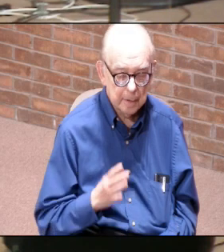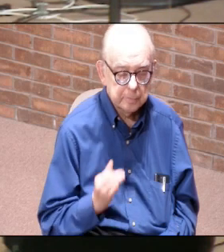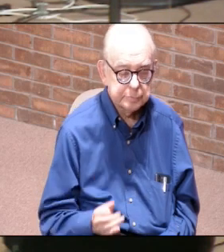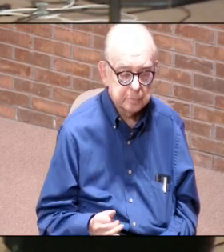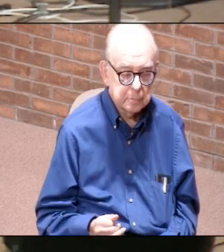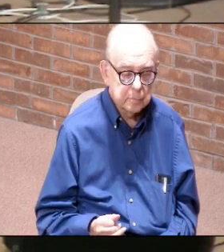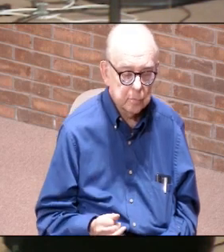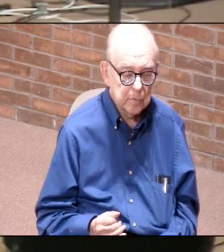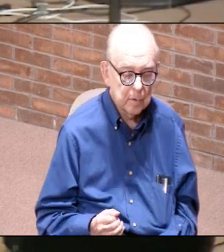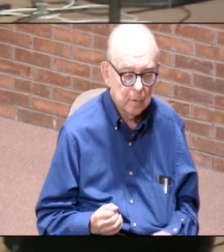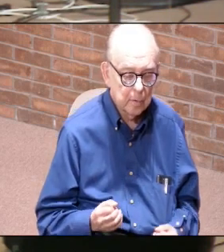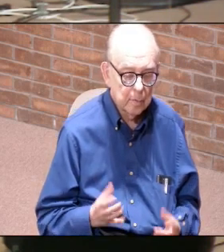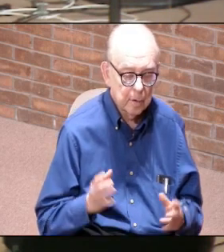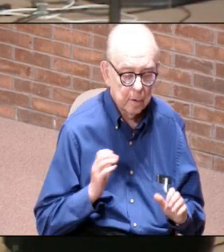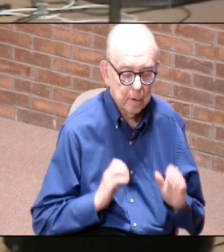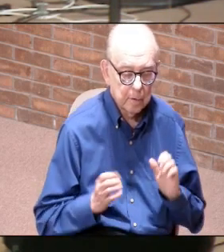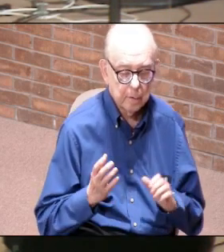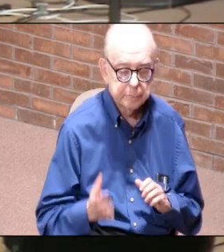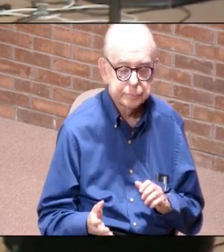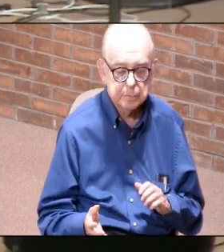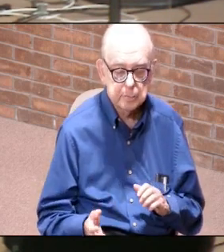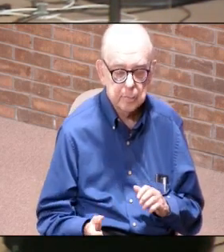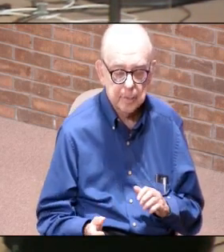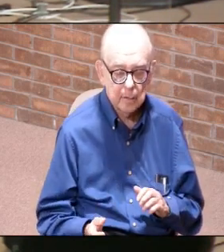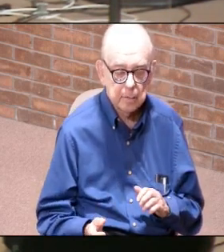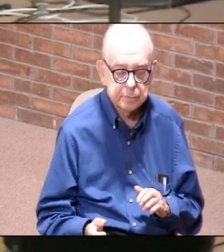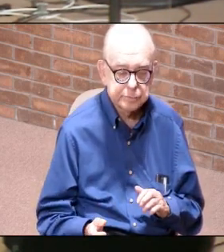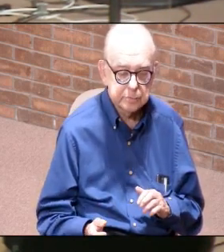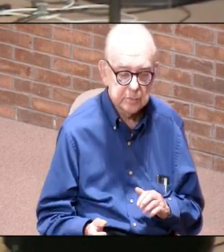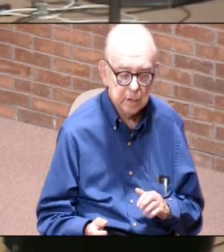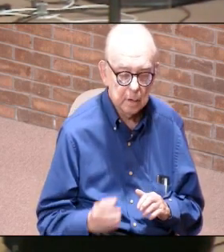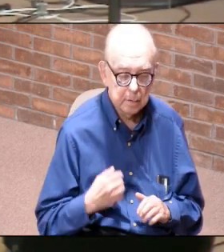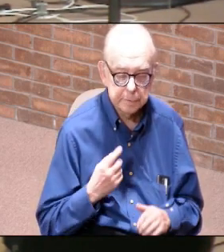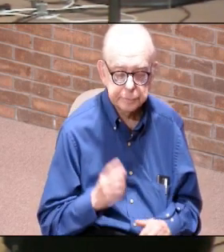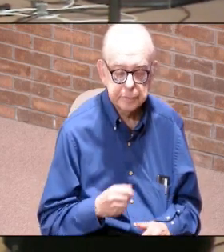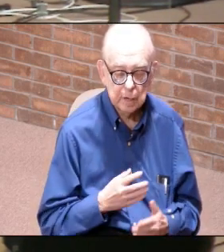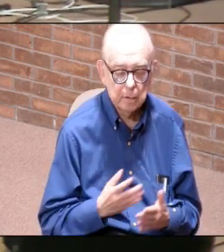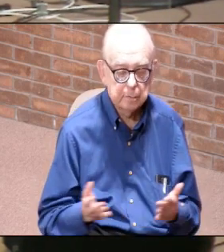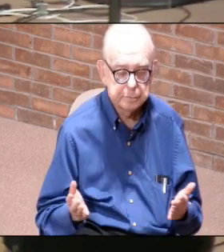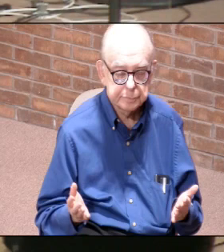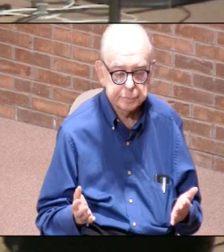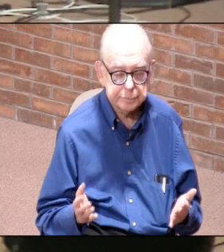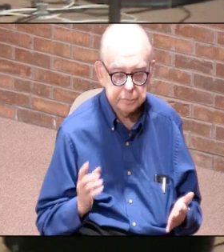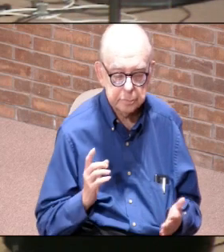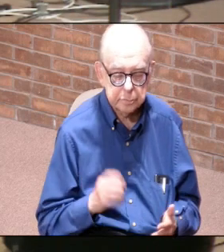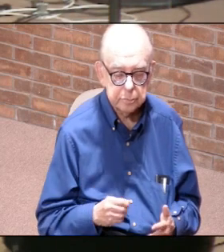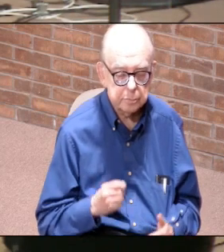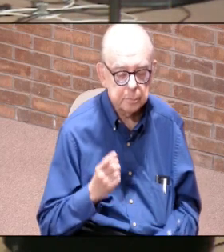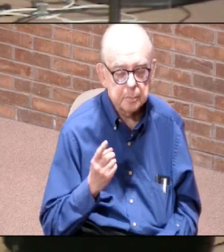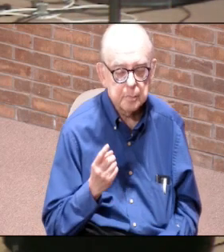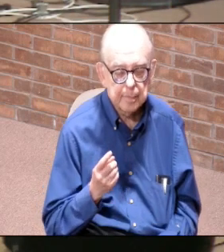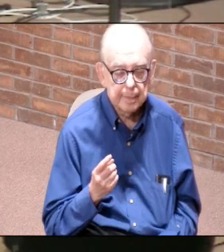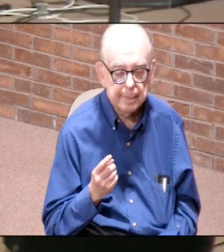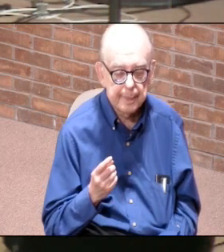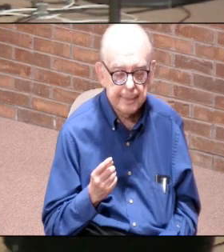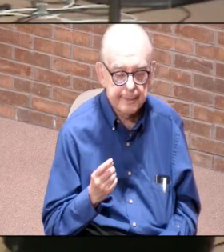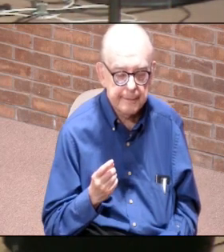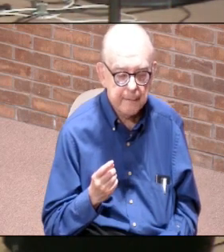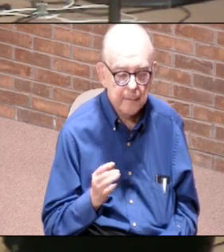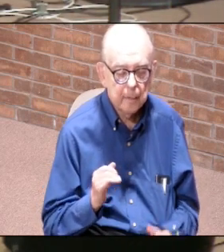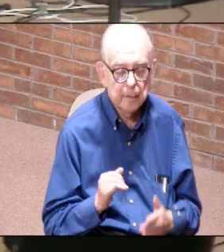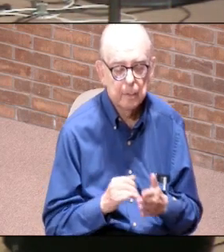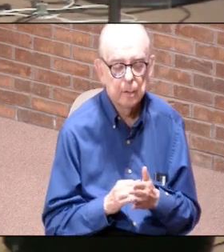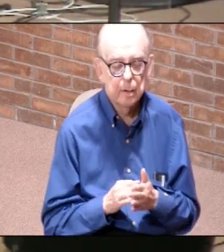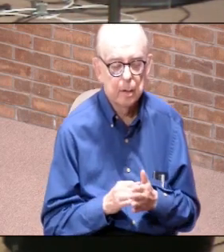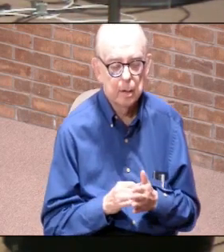Because there's a lot of emotions that are there. So we need to do these things. And we need to understand